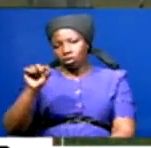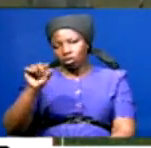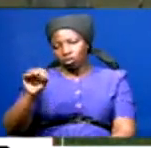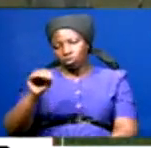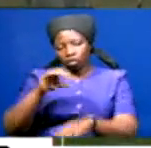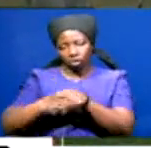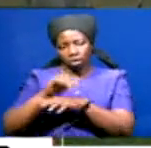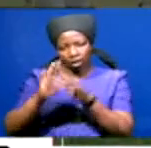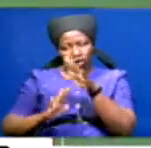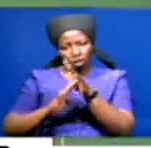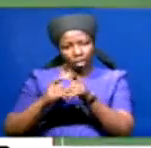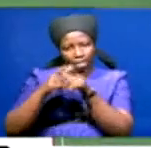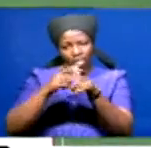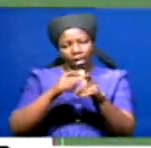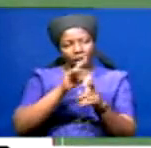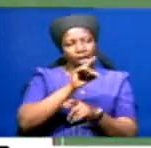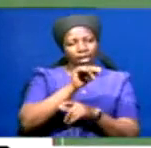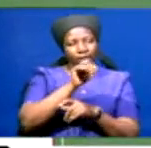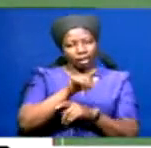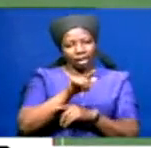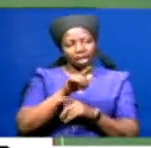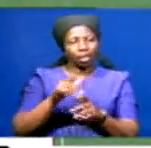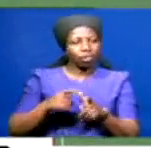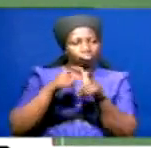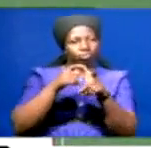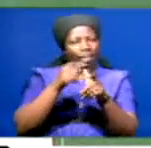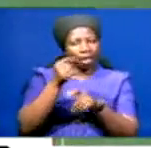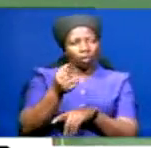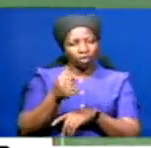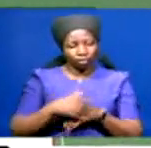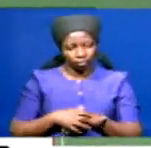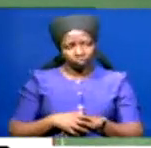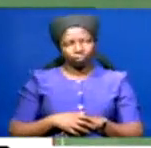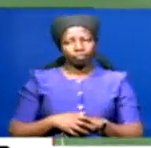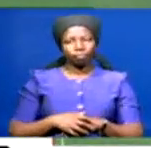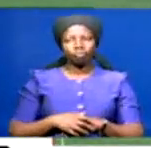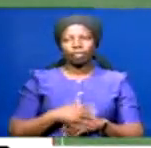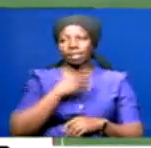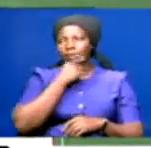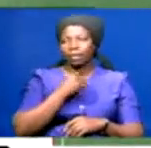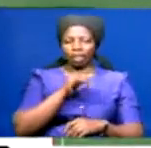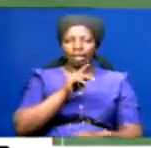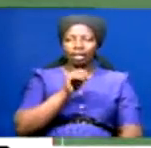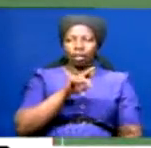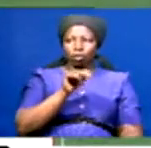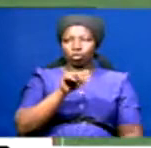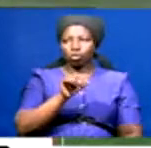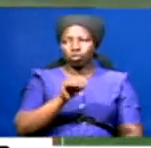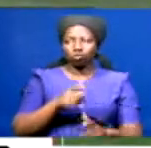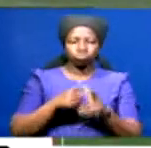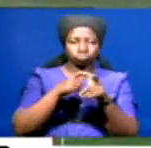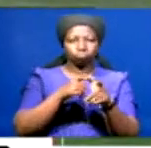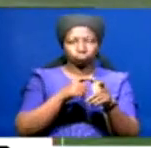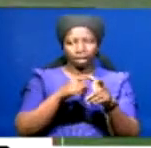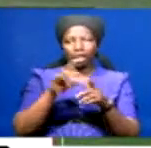while Daniel Mwangi walked away with the nearest to the pin award. In the men's longest drive category, Karogo Masharia lifted the top prize, while Daniel